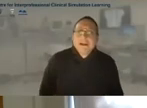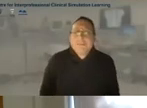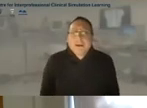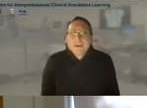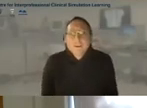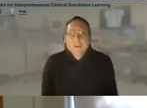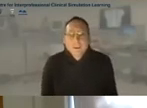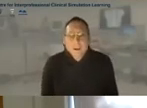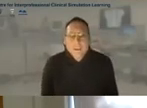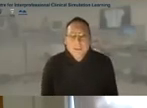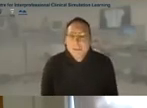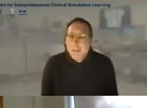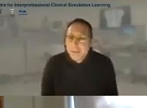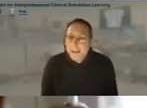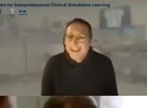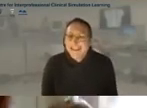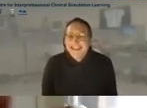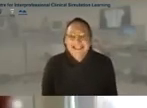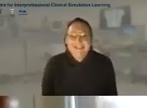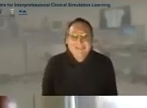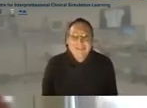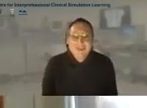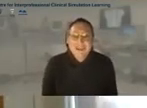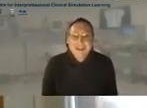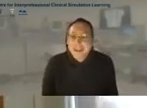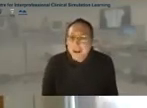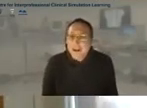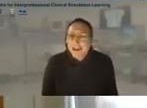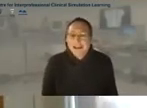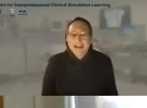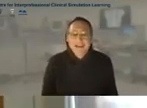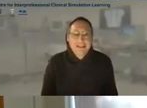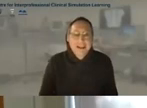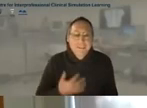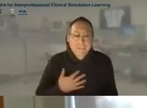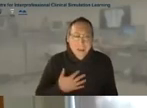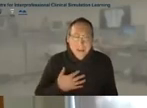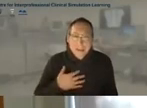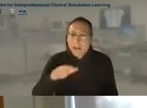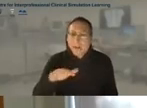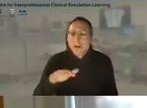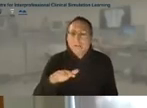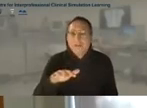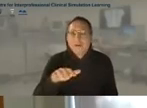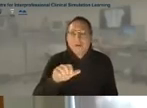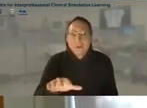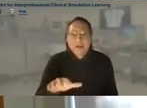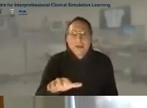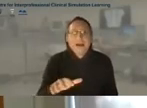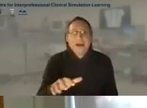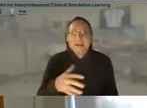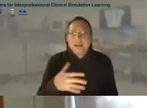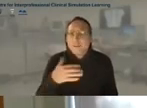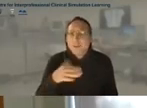Sarah. We're super happy to be here. Before we get going, can I just thank you all for joining